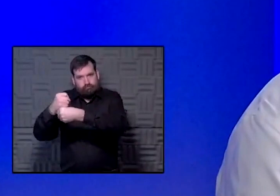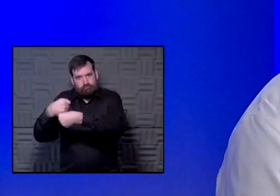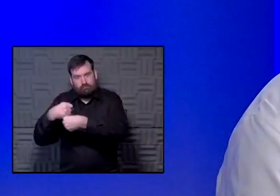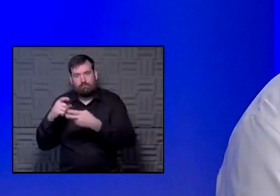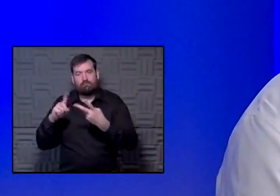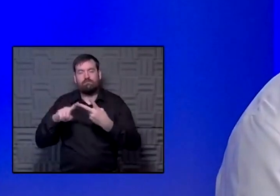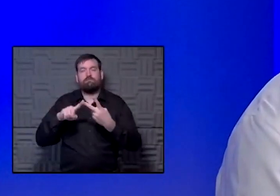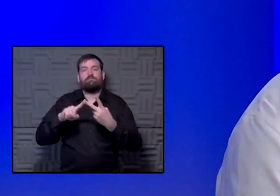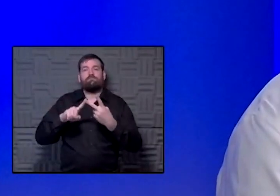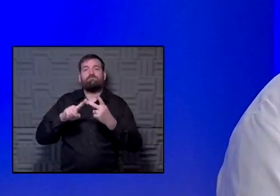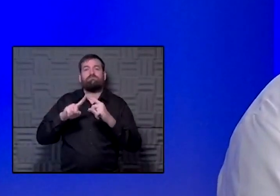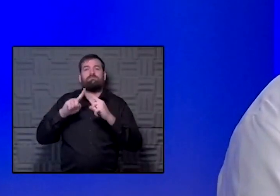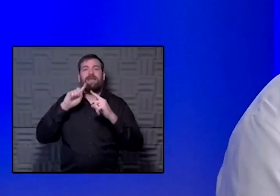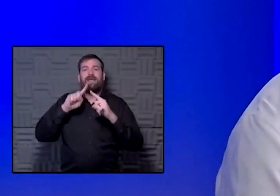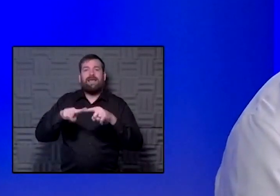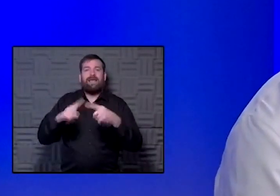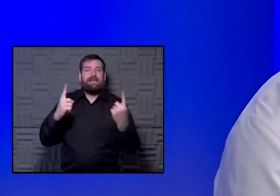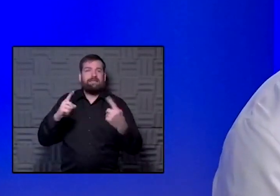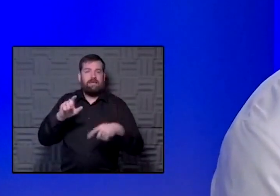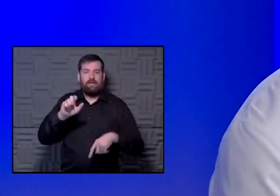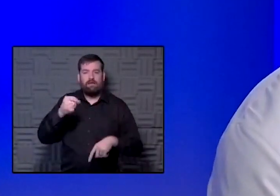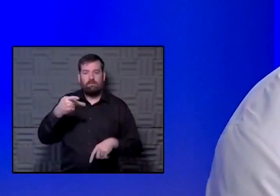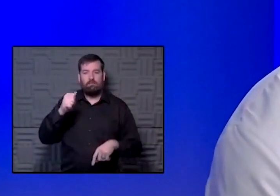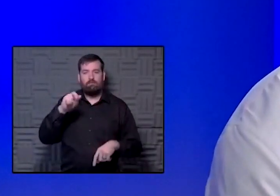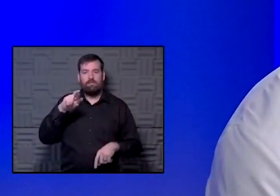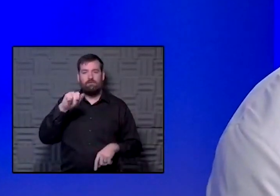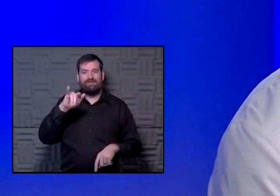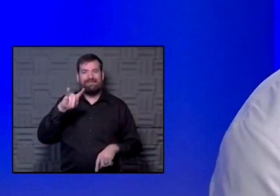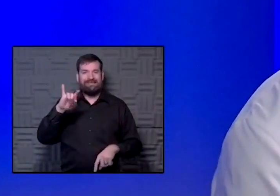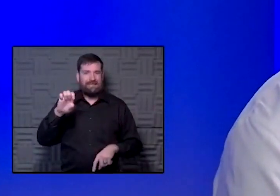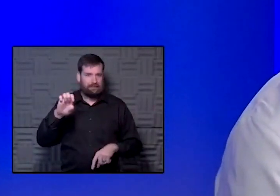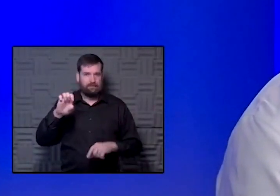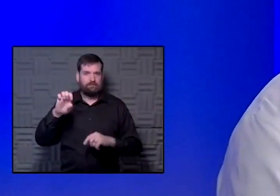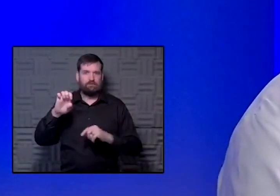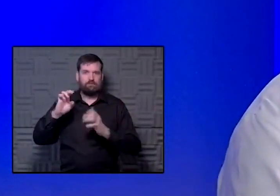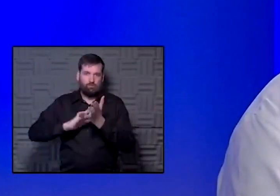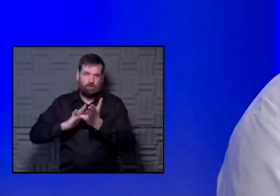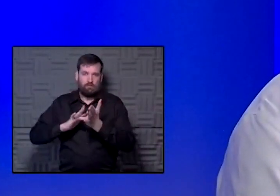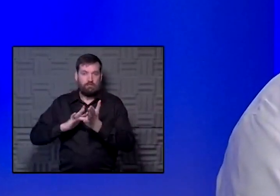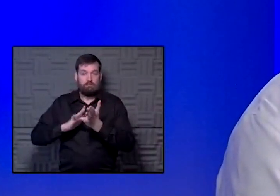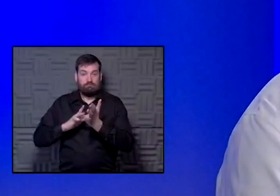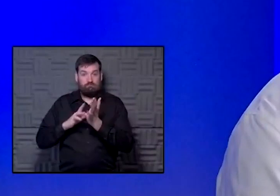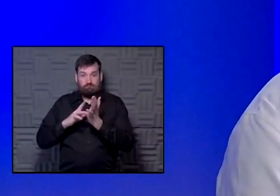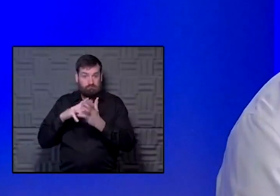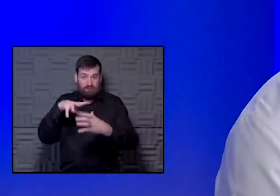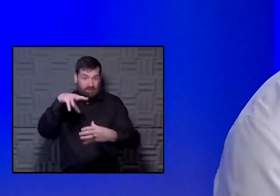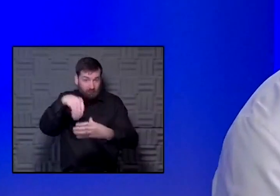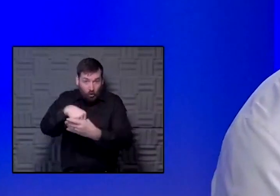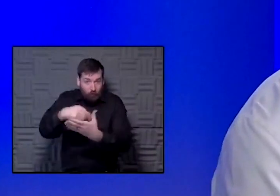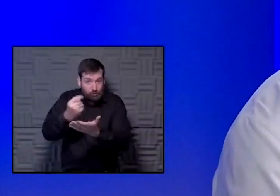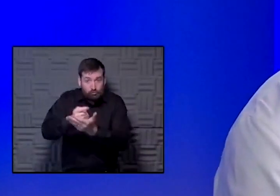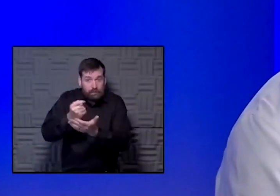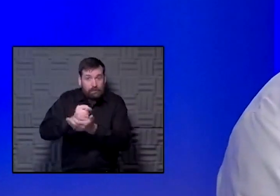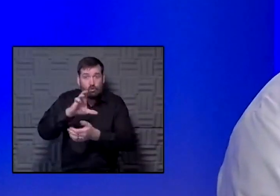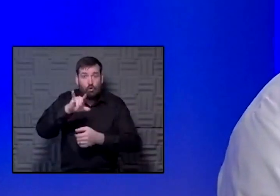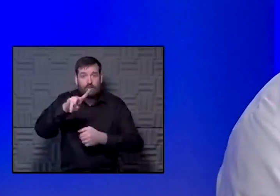a anti-parasitic drug. It has no role right now in treating COVID.